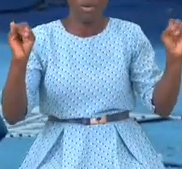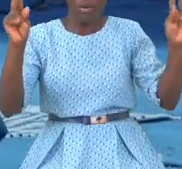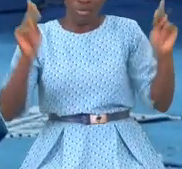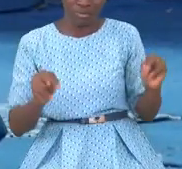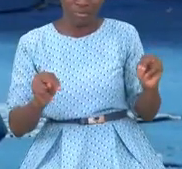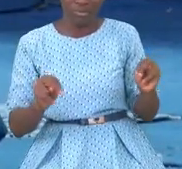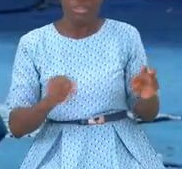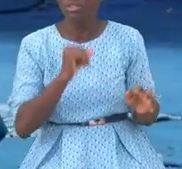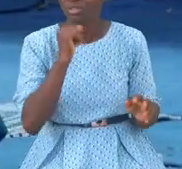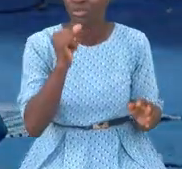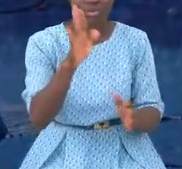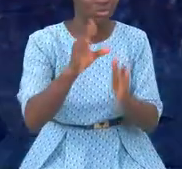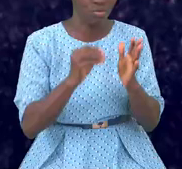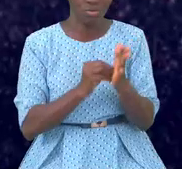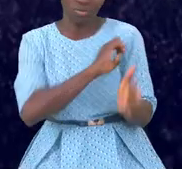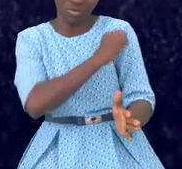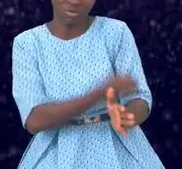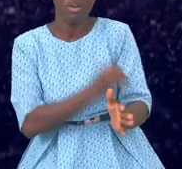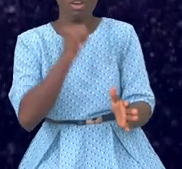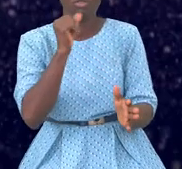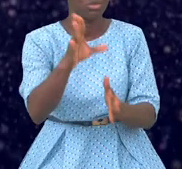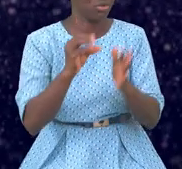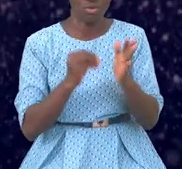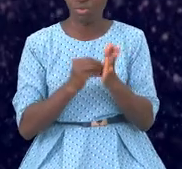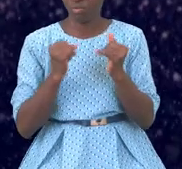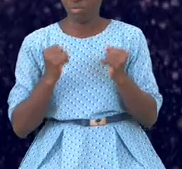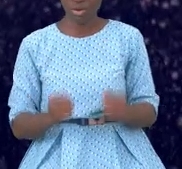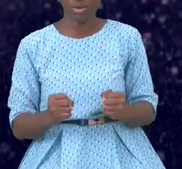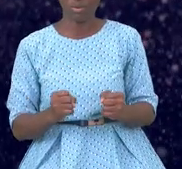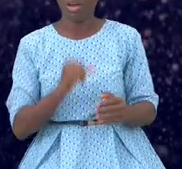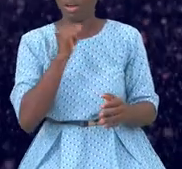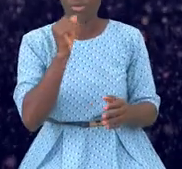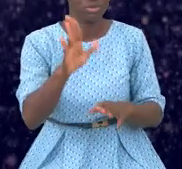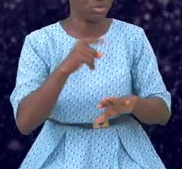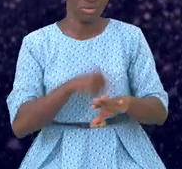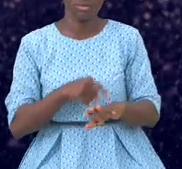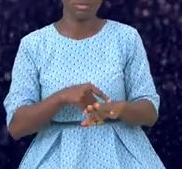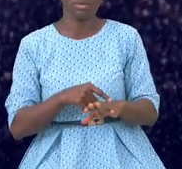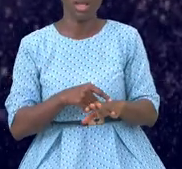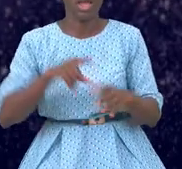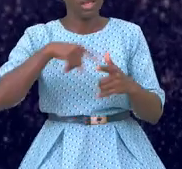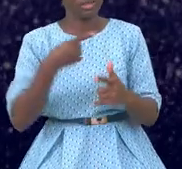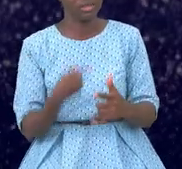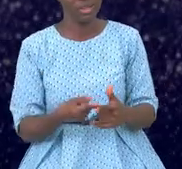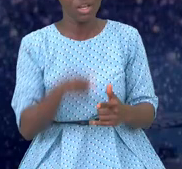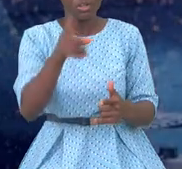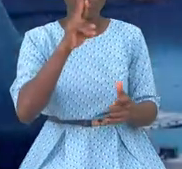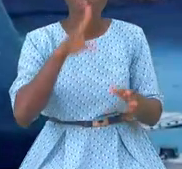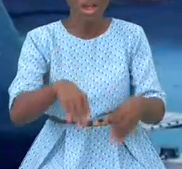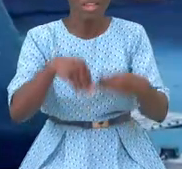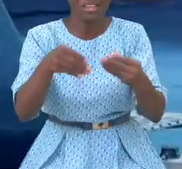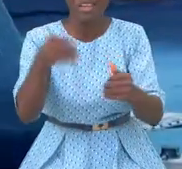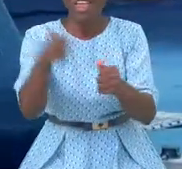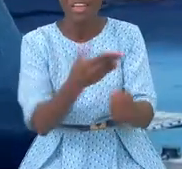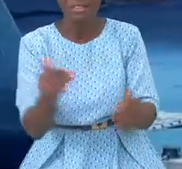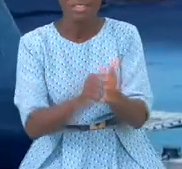stretch out your hand, and then you're given everything you need. You don't say, I attained this one, I